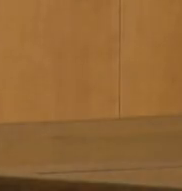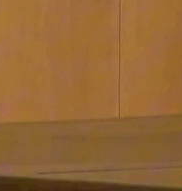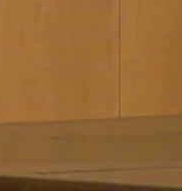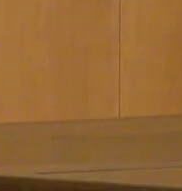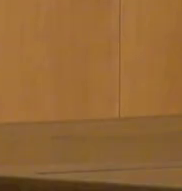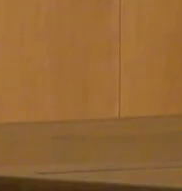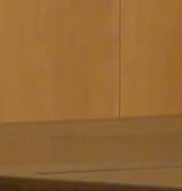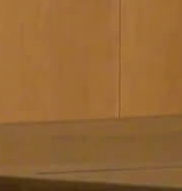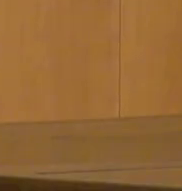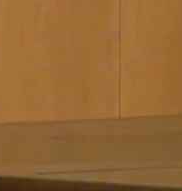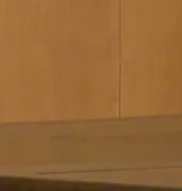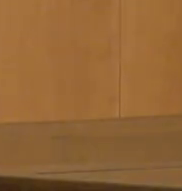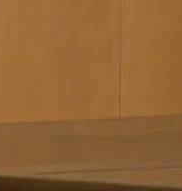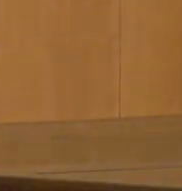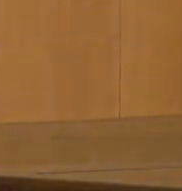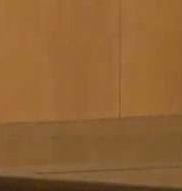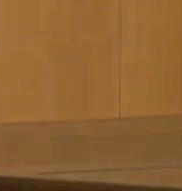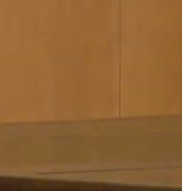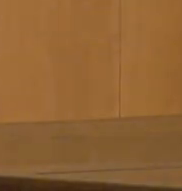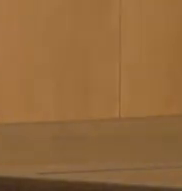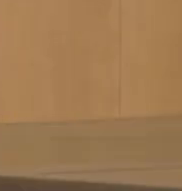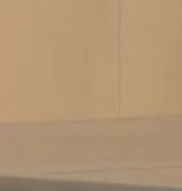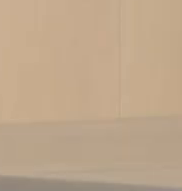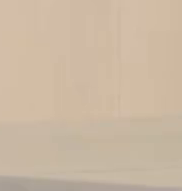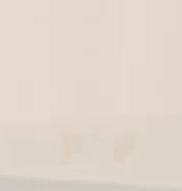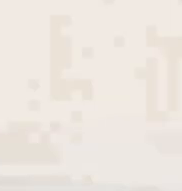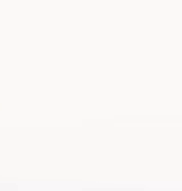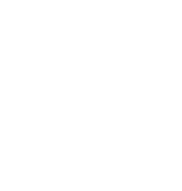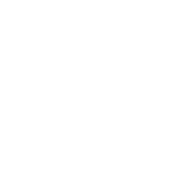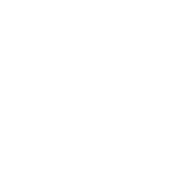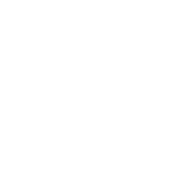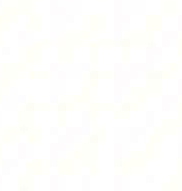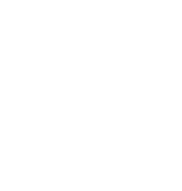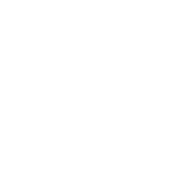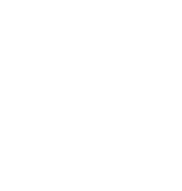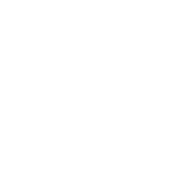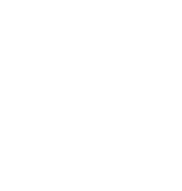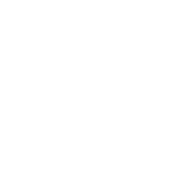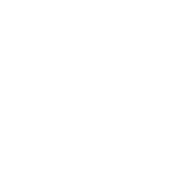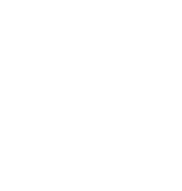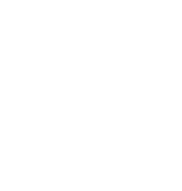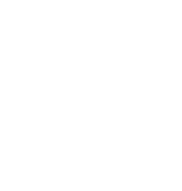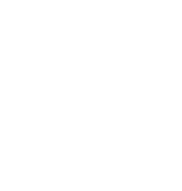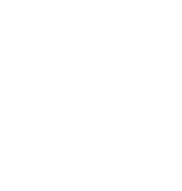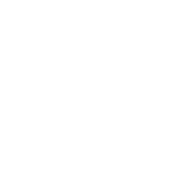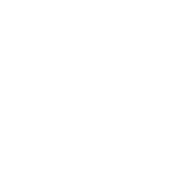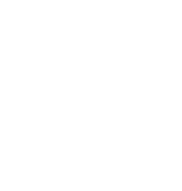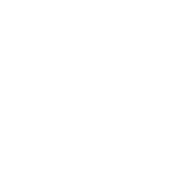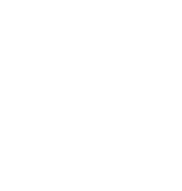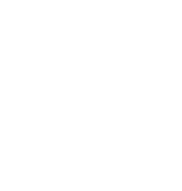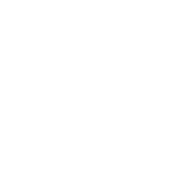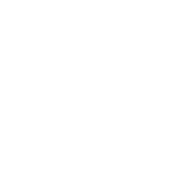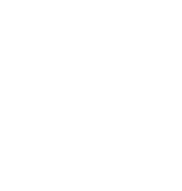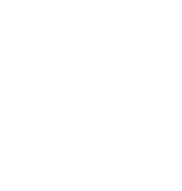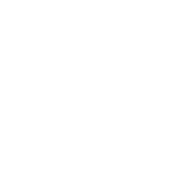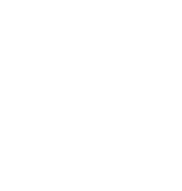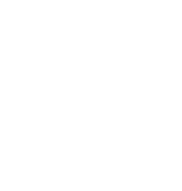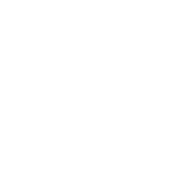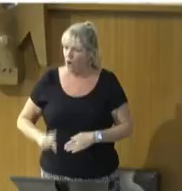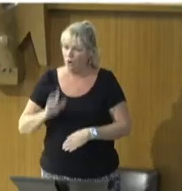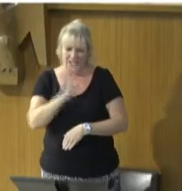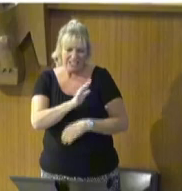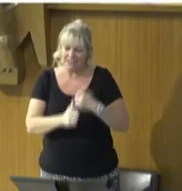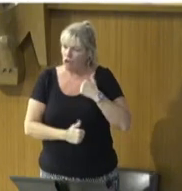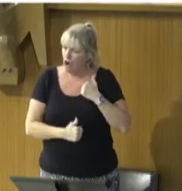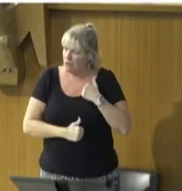after them. And so I will gain glory for myself over Pharaoh and all his army, his chariots, and his chariot drivers.